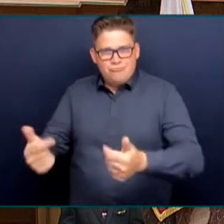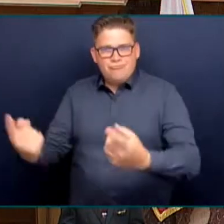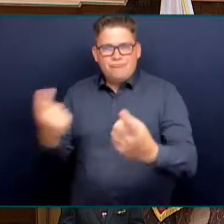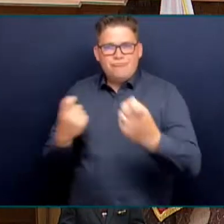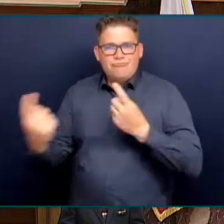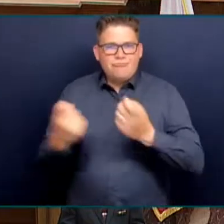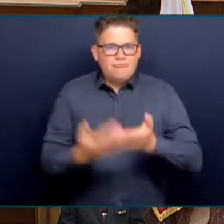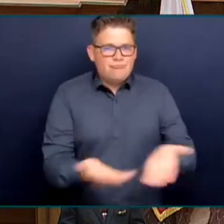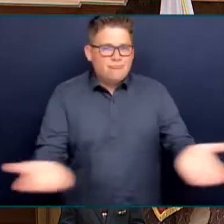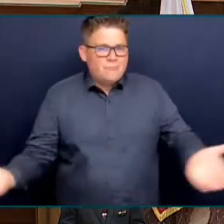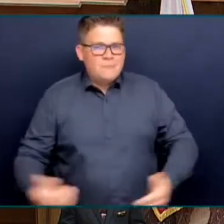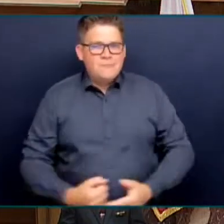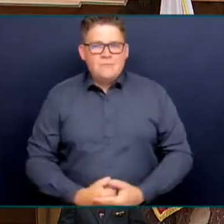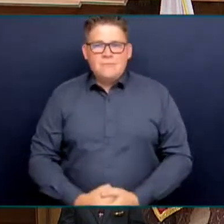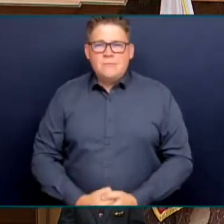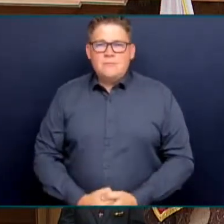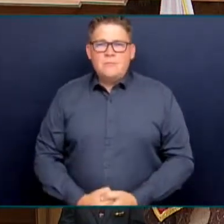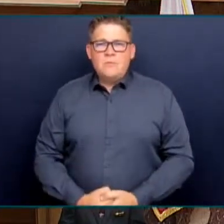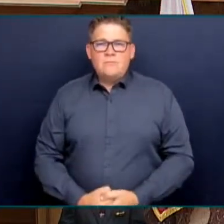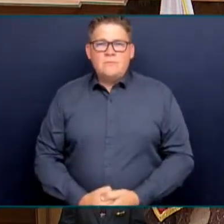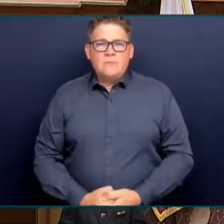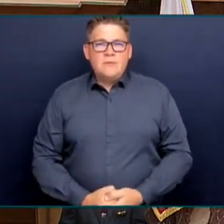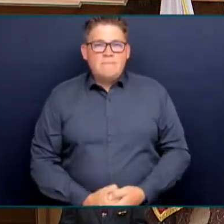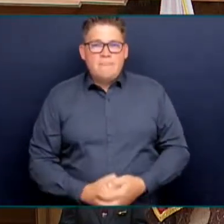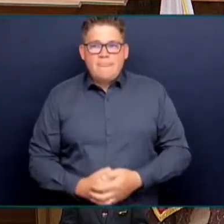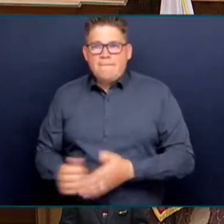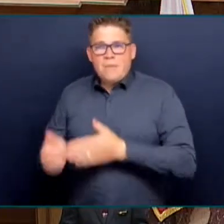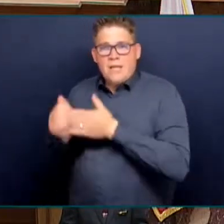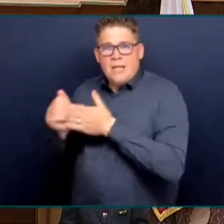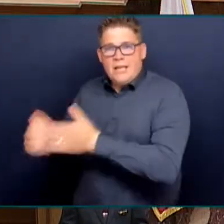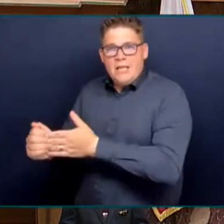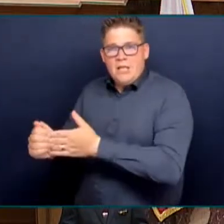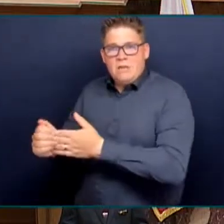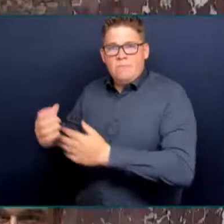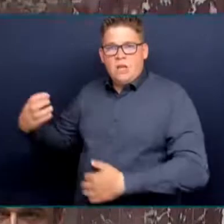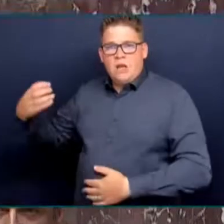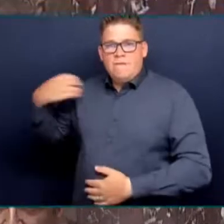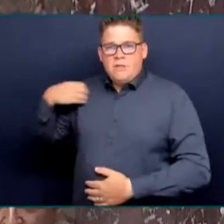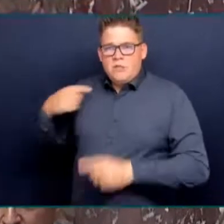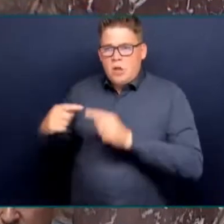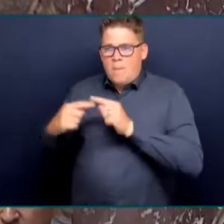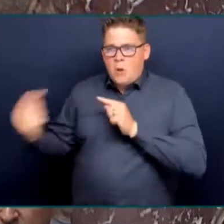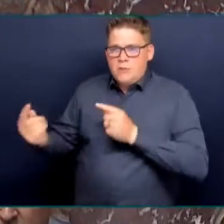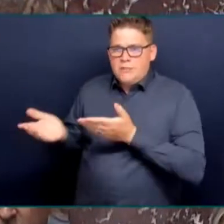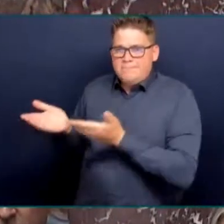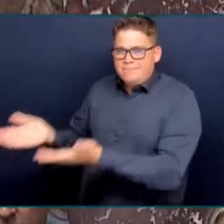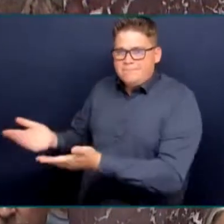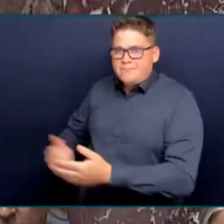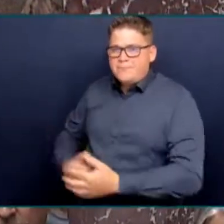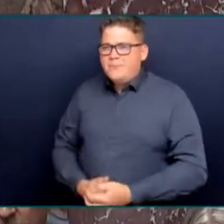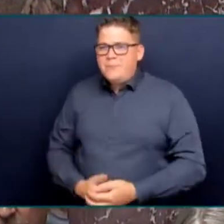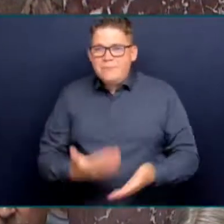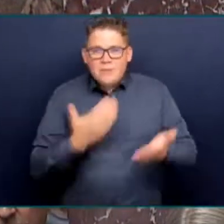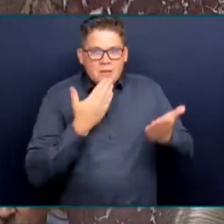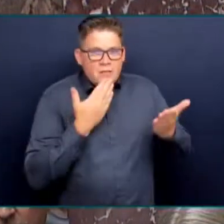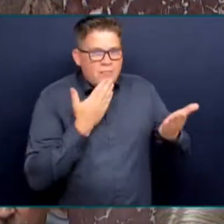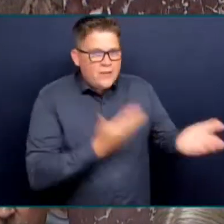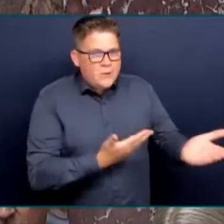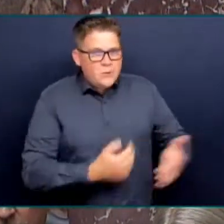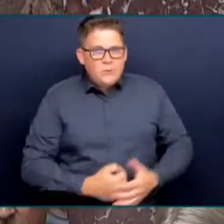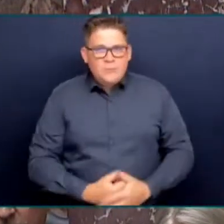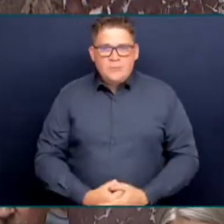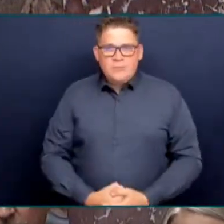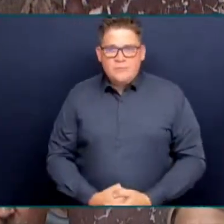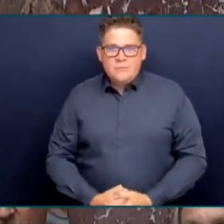Leader of the Official Opposition. Thank you, Mr. Speaker. Mr. Speaker, after 5 years of this